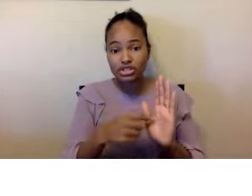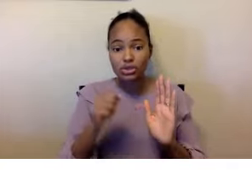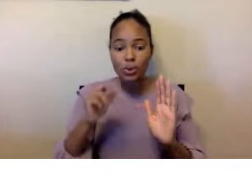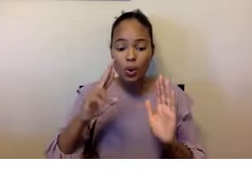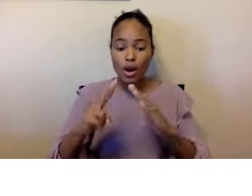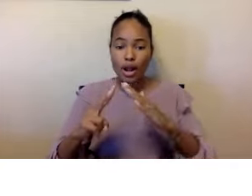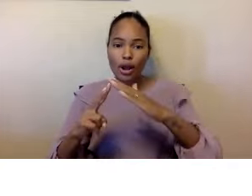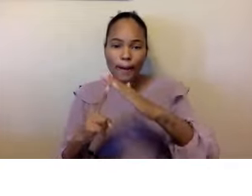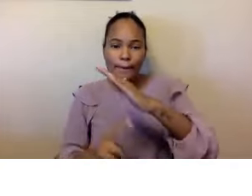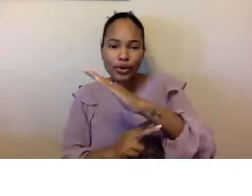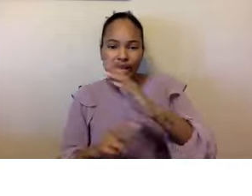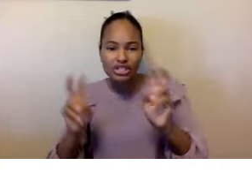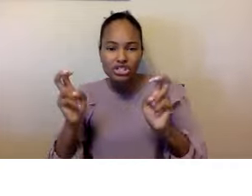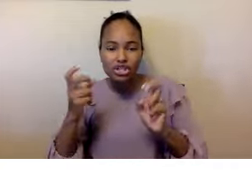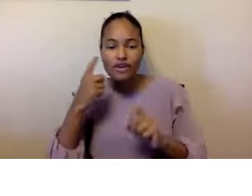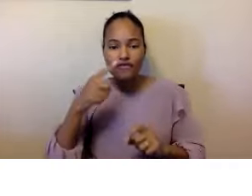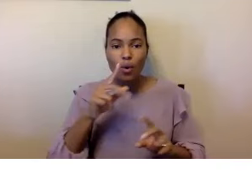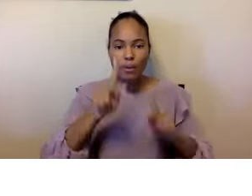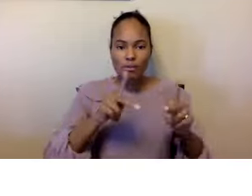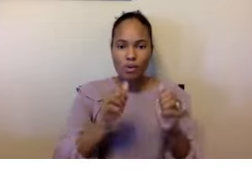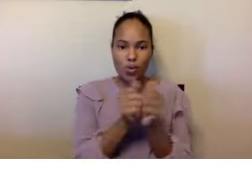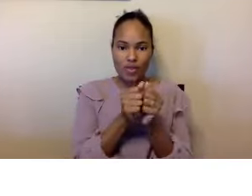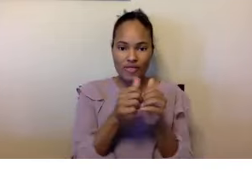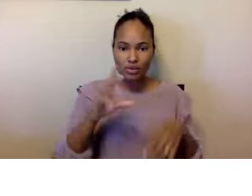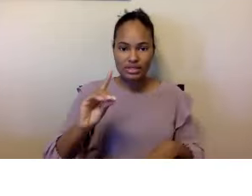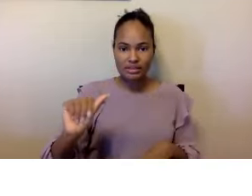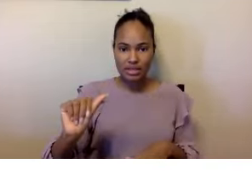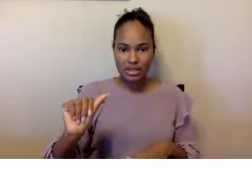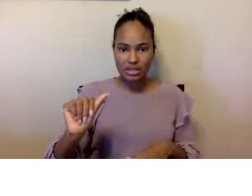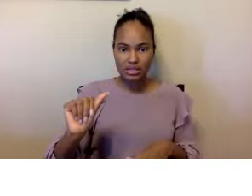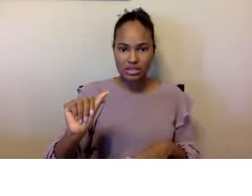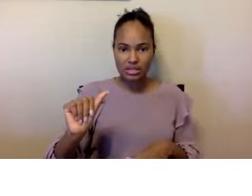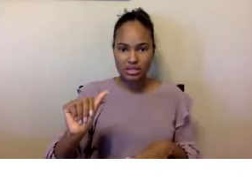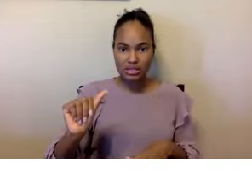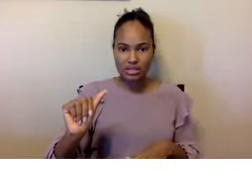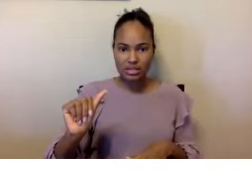for people without disabilities. They kind of use us to